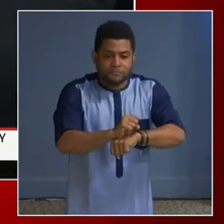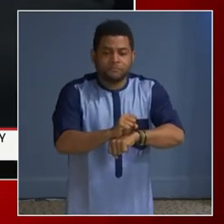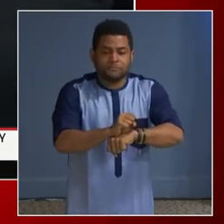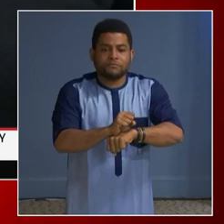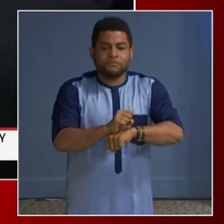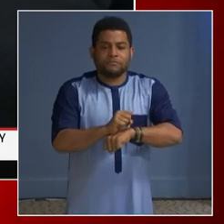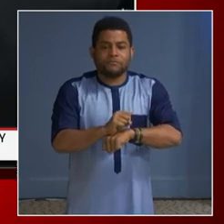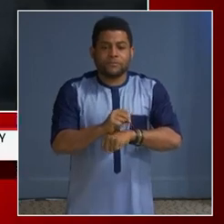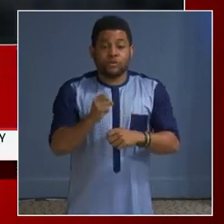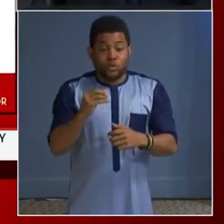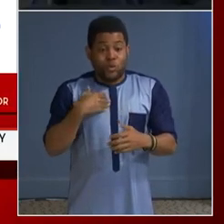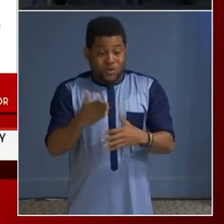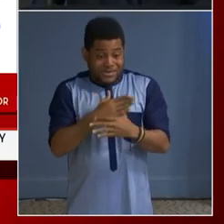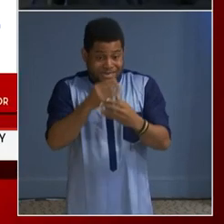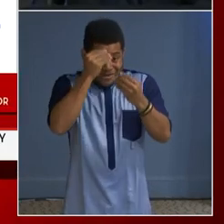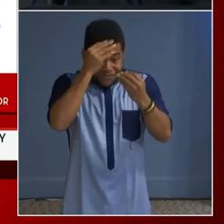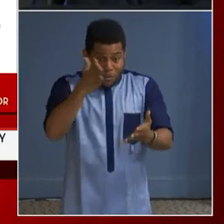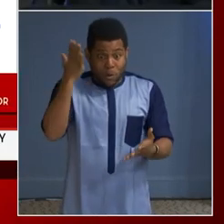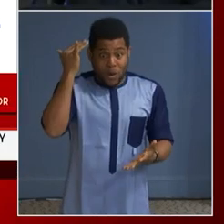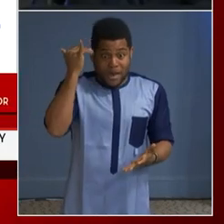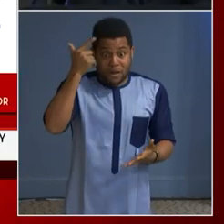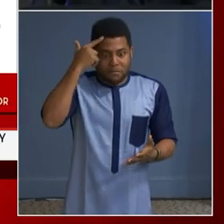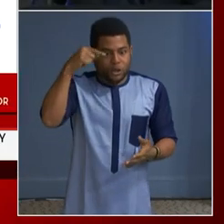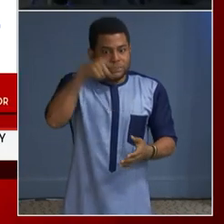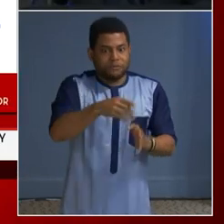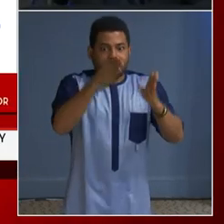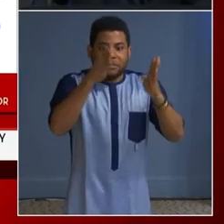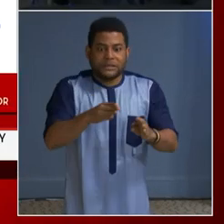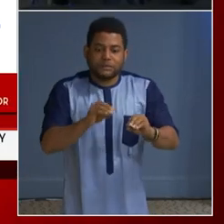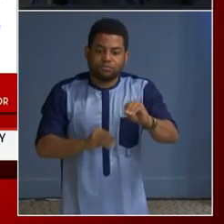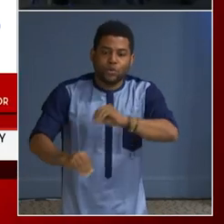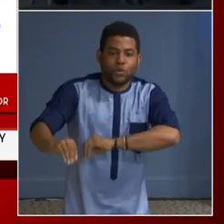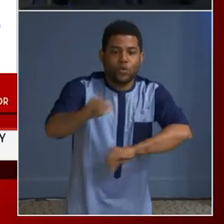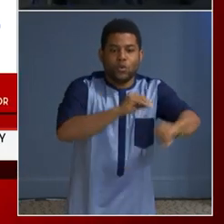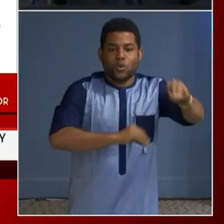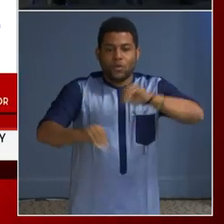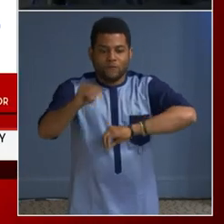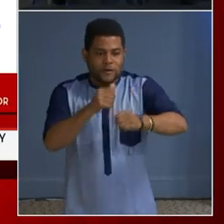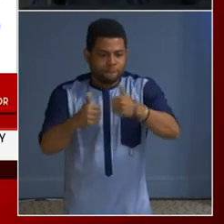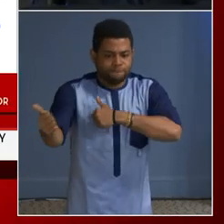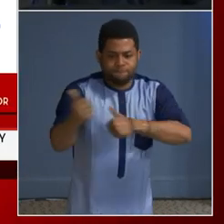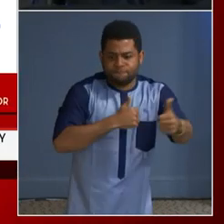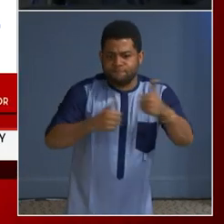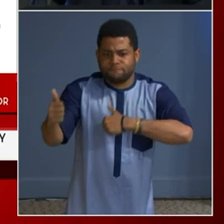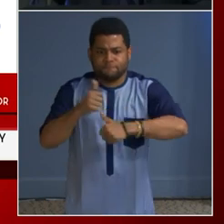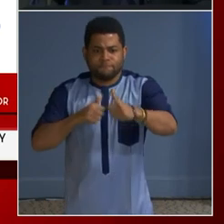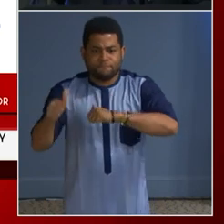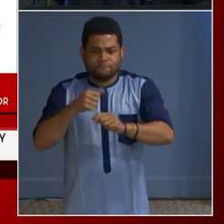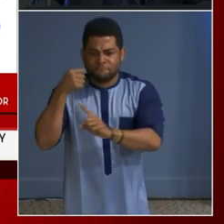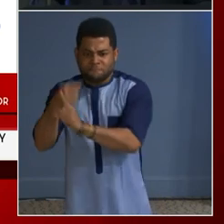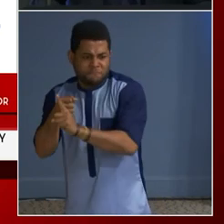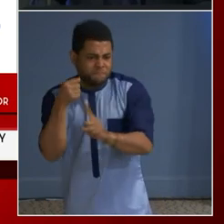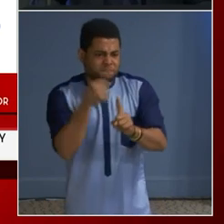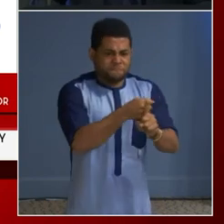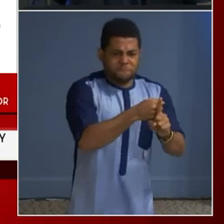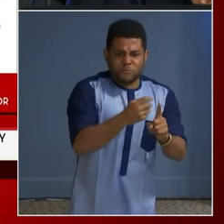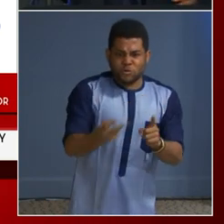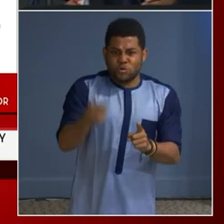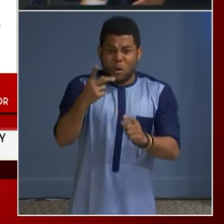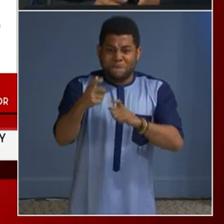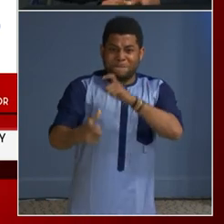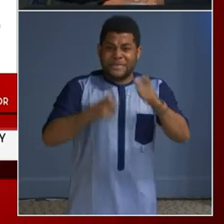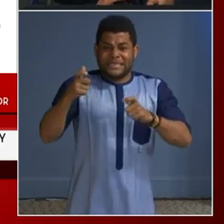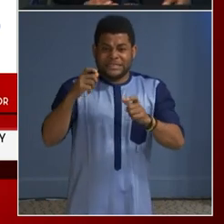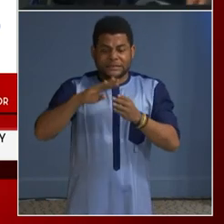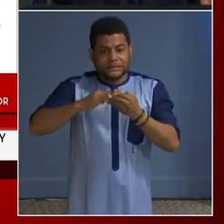have a perpetrator who is mobile, who has struck in at least two major United States cities. We want and need them to know